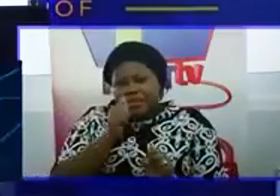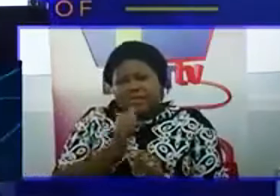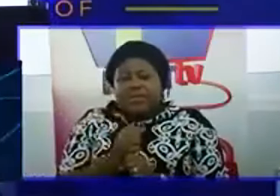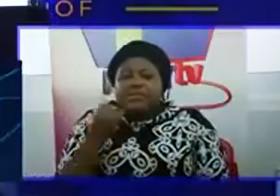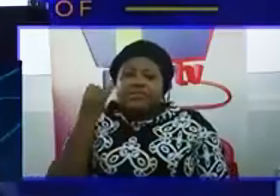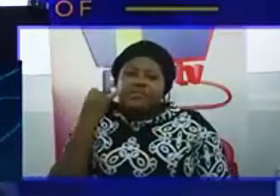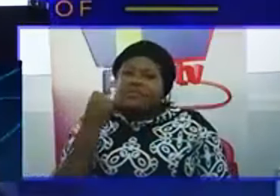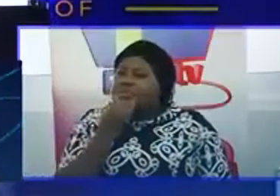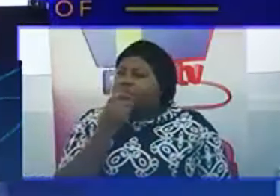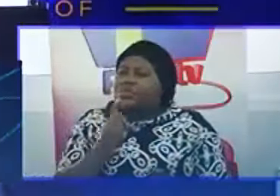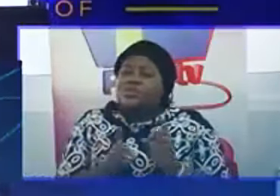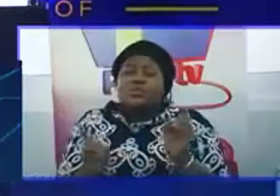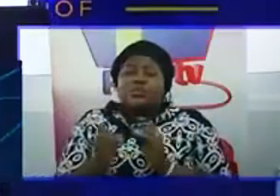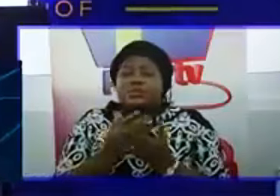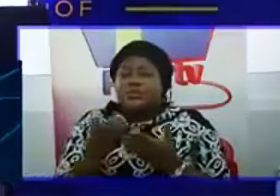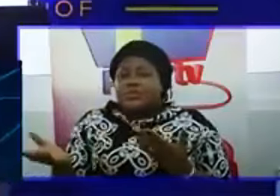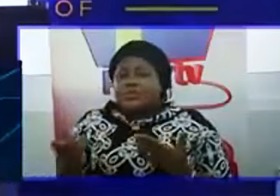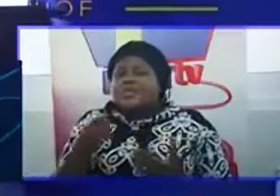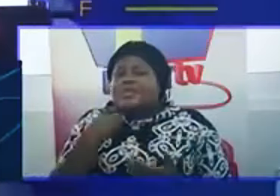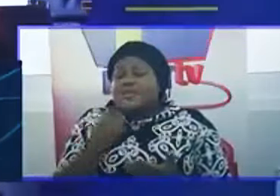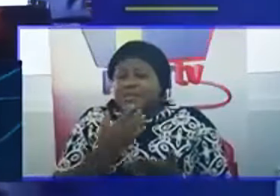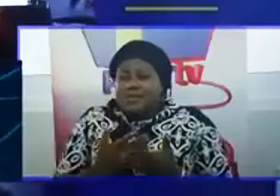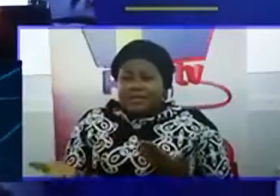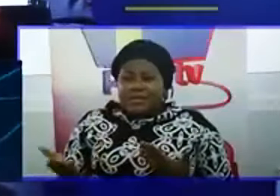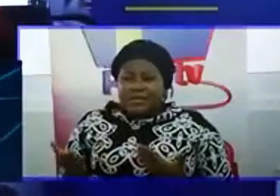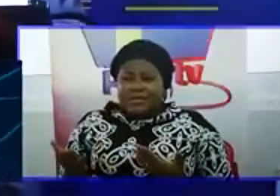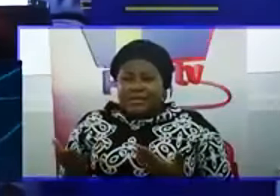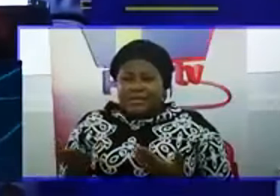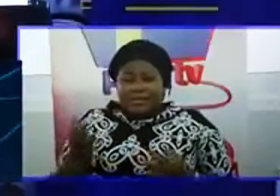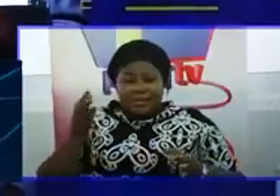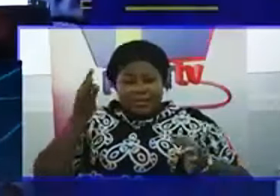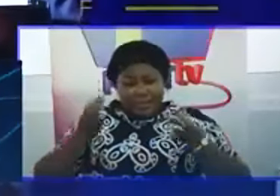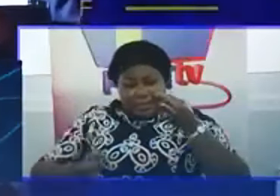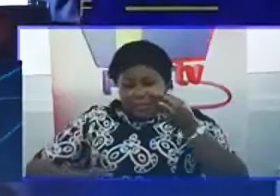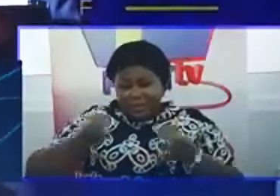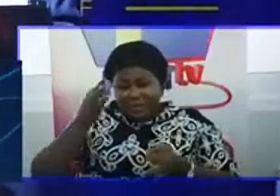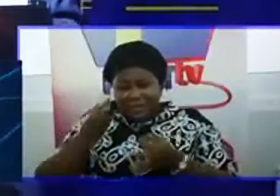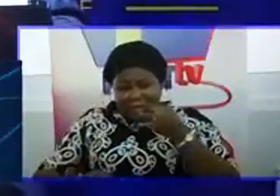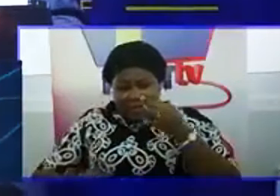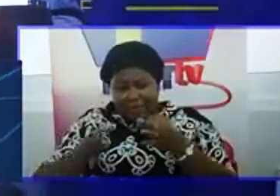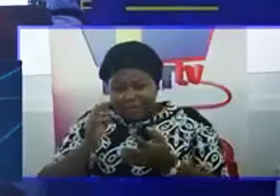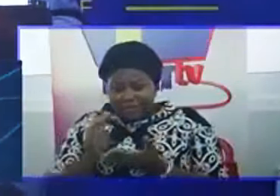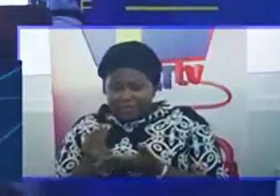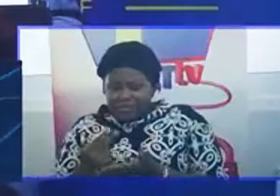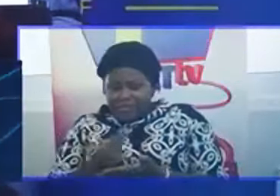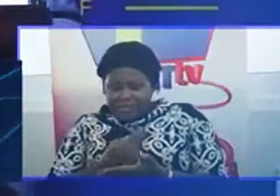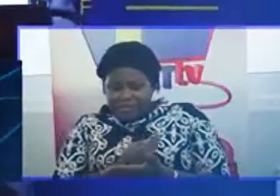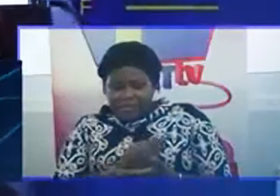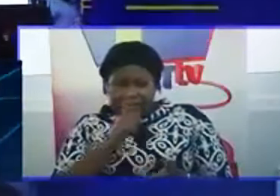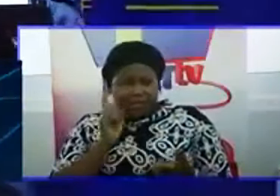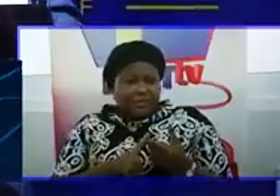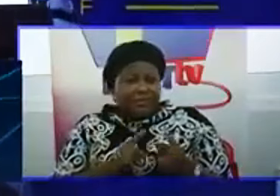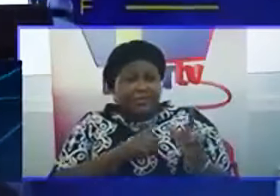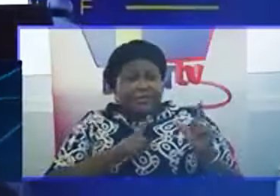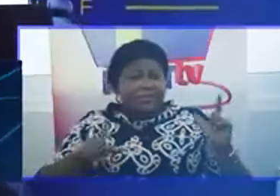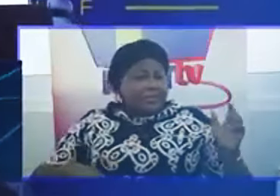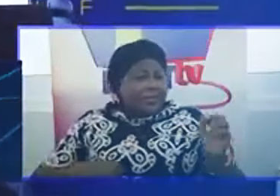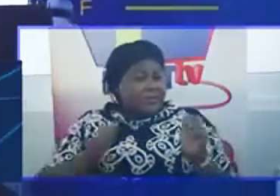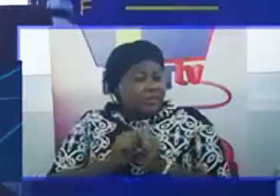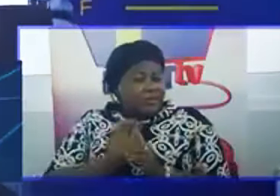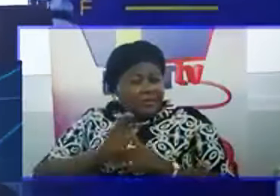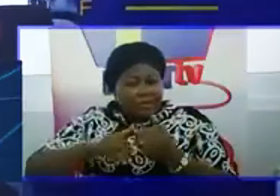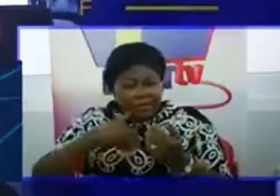Samuel said to the whole house of Israel, if you are returning to the Lord with all your